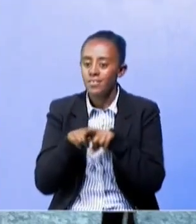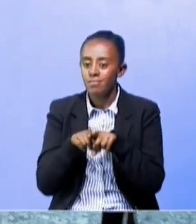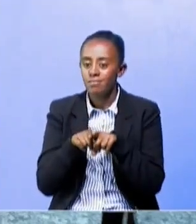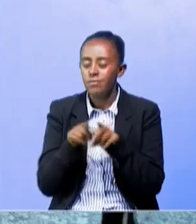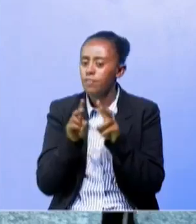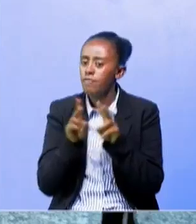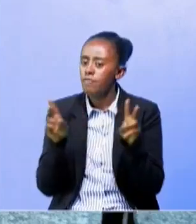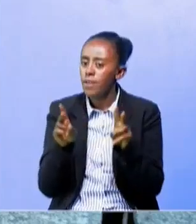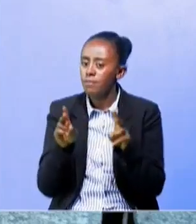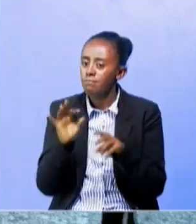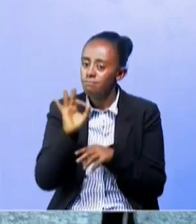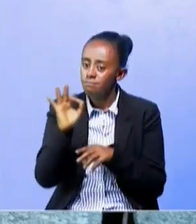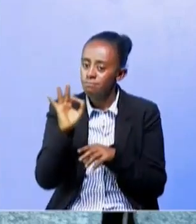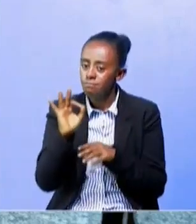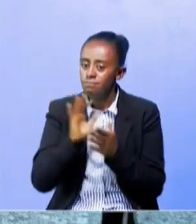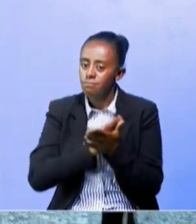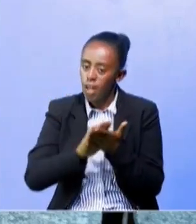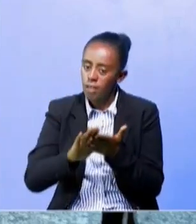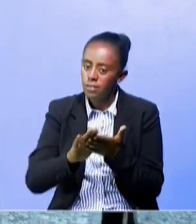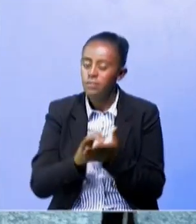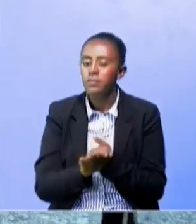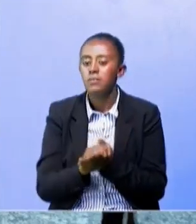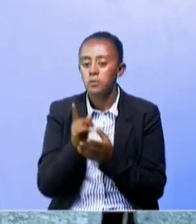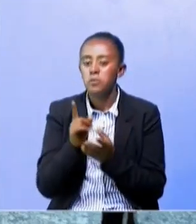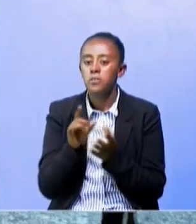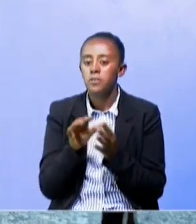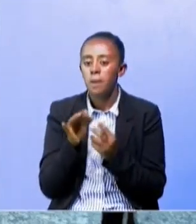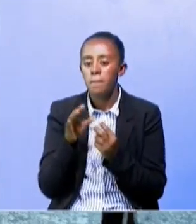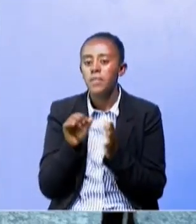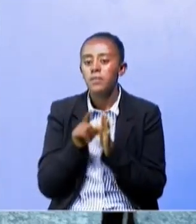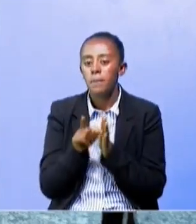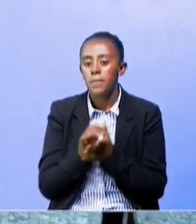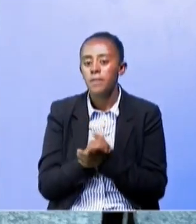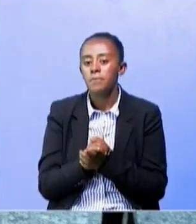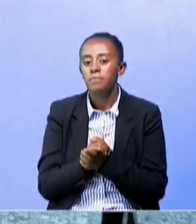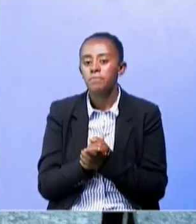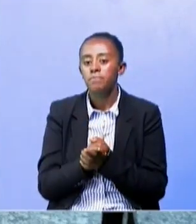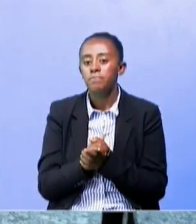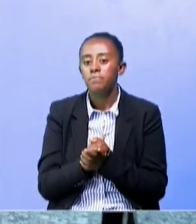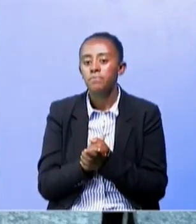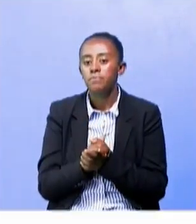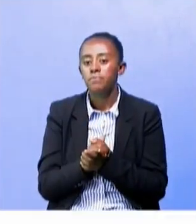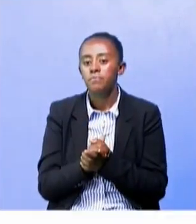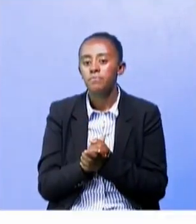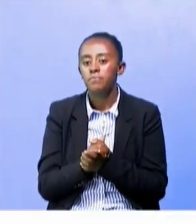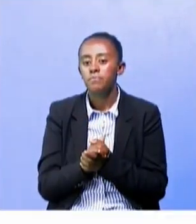Very nice. Let me give you one sample example for it. Good.